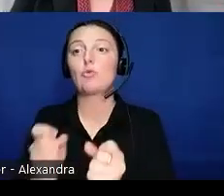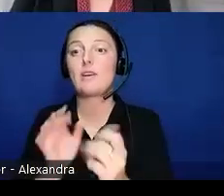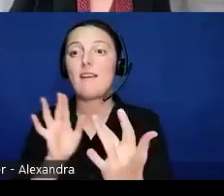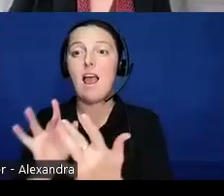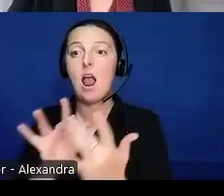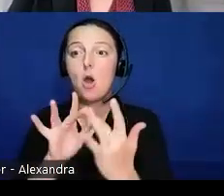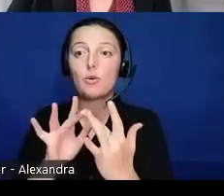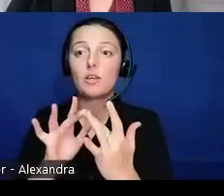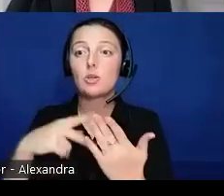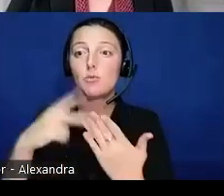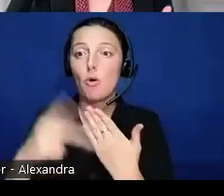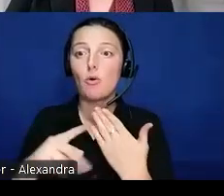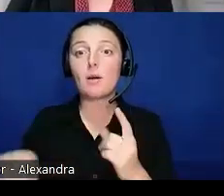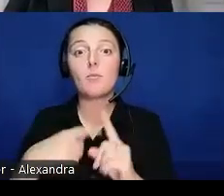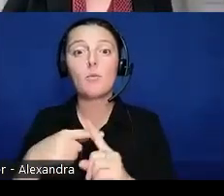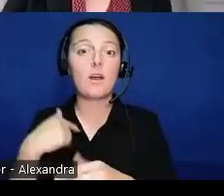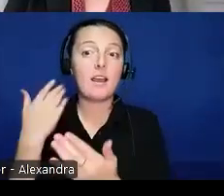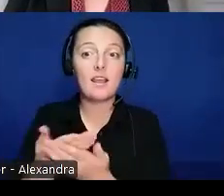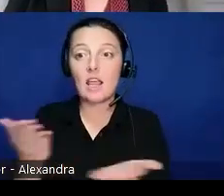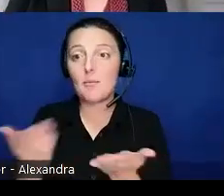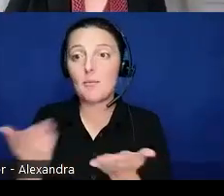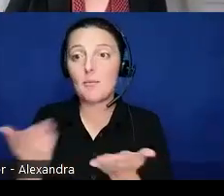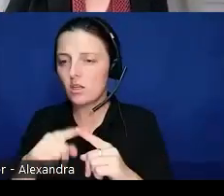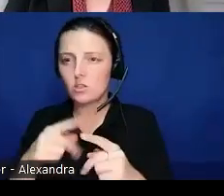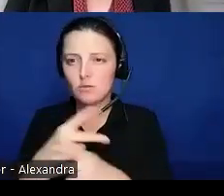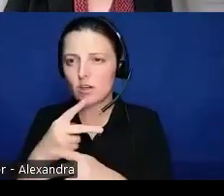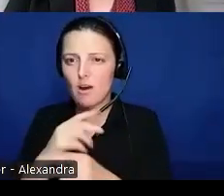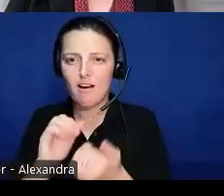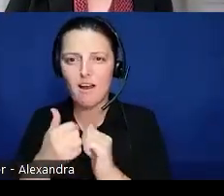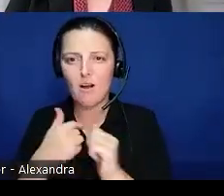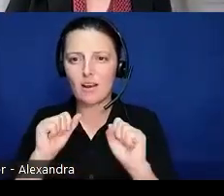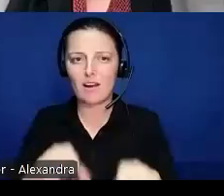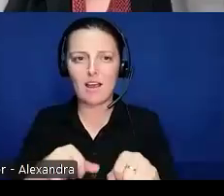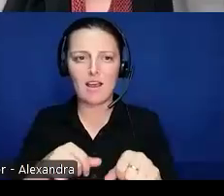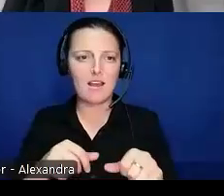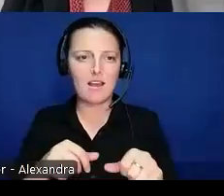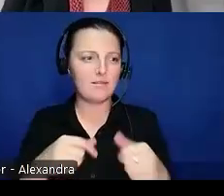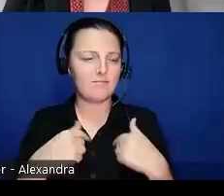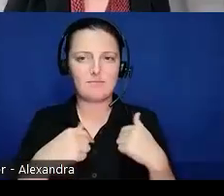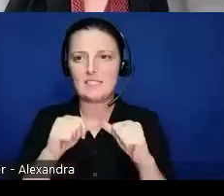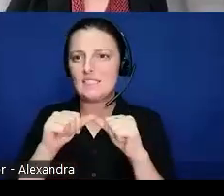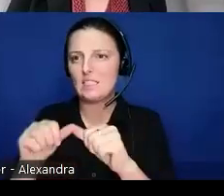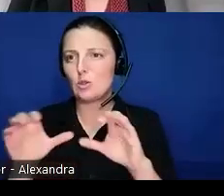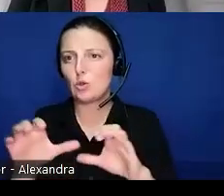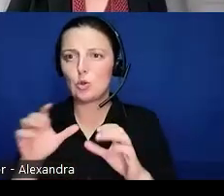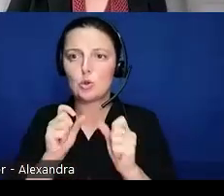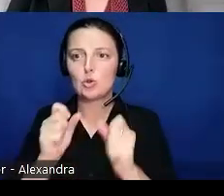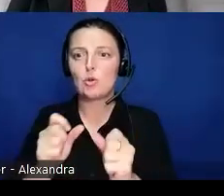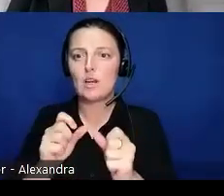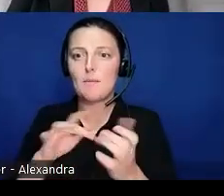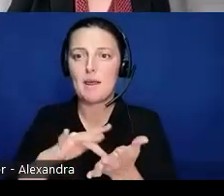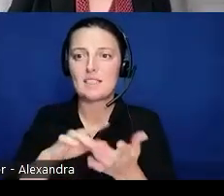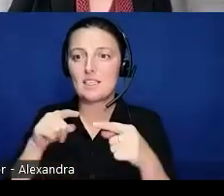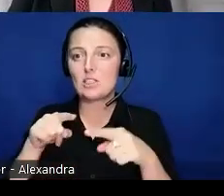came here, I just wanted to figure out how could I continue to do street medicine during my medical school days.